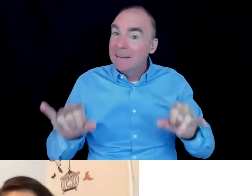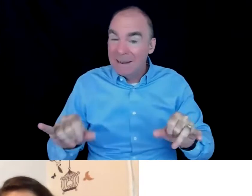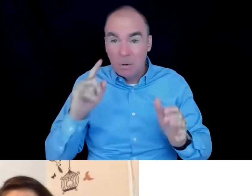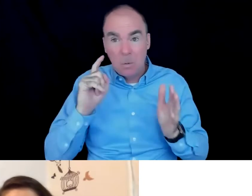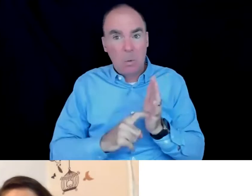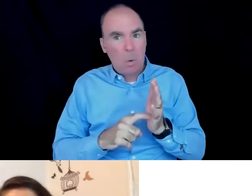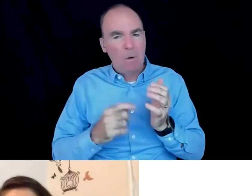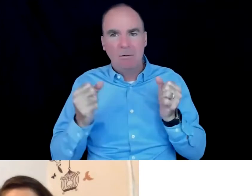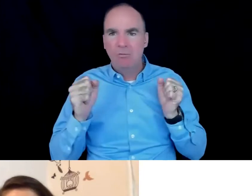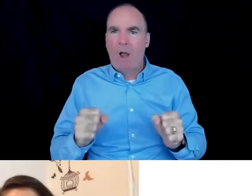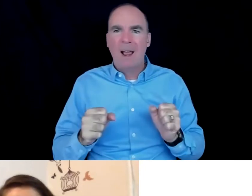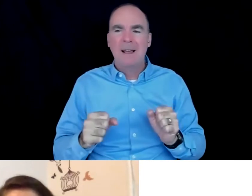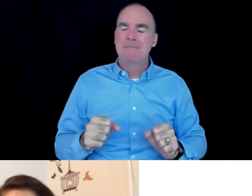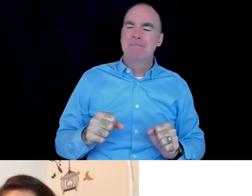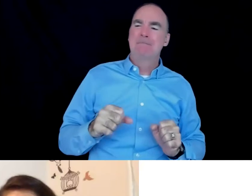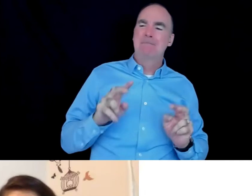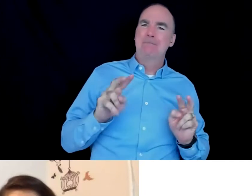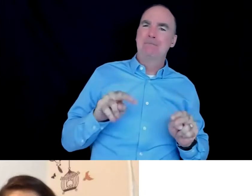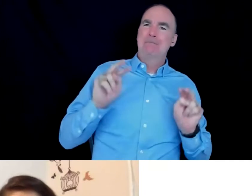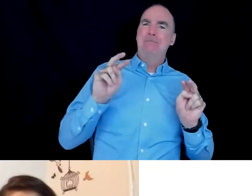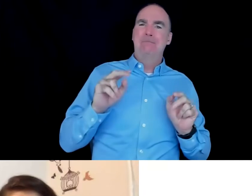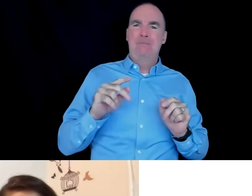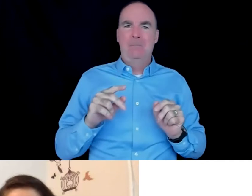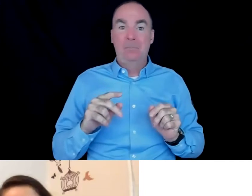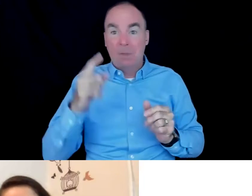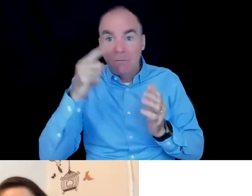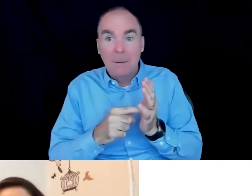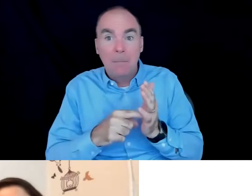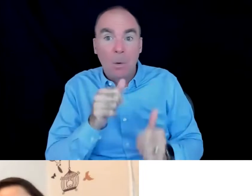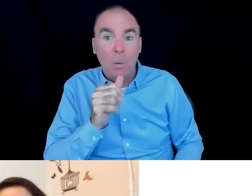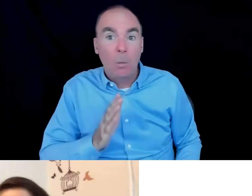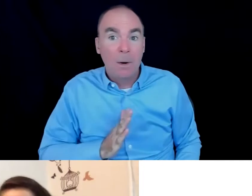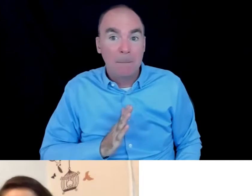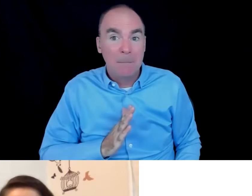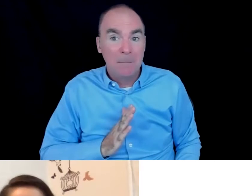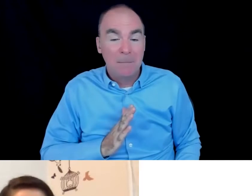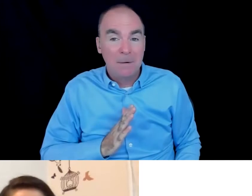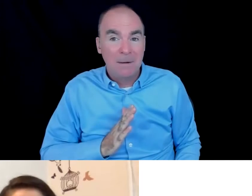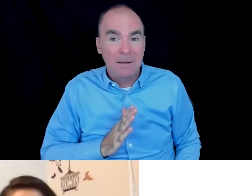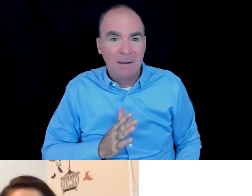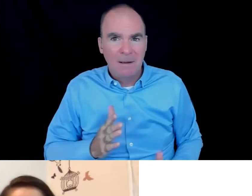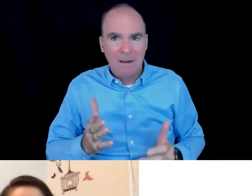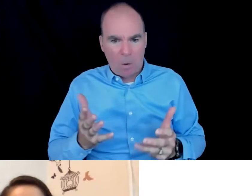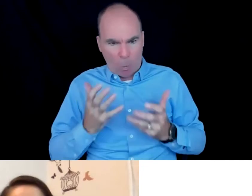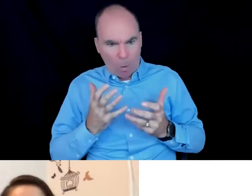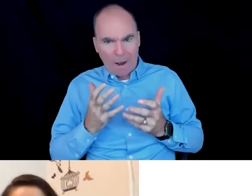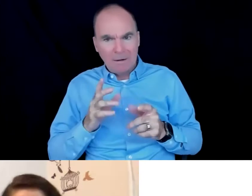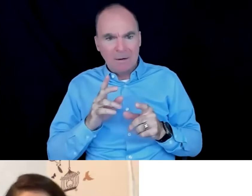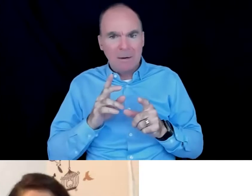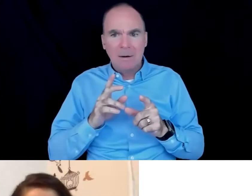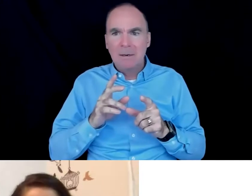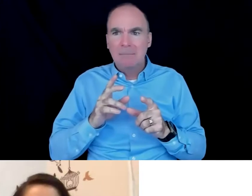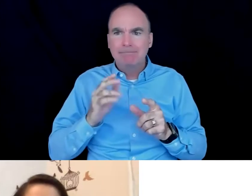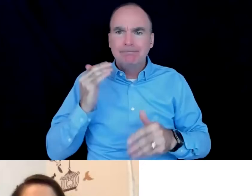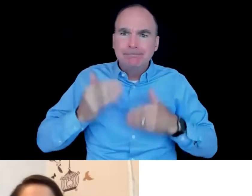women especially are not encouraged to seek professional support because then it affects their marriage prospects. And